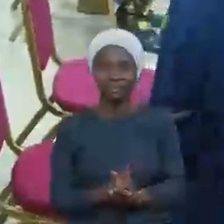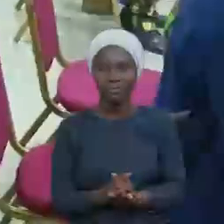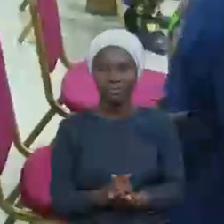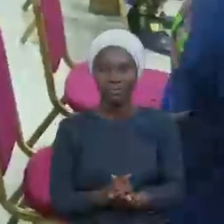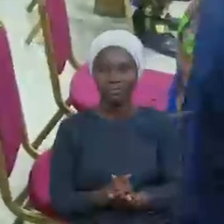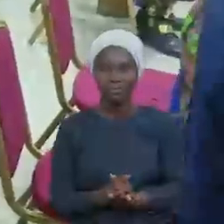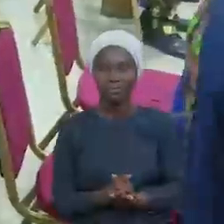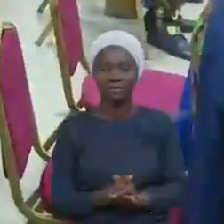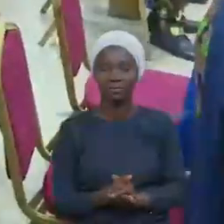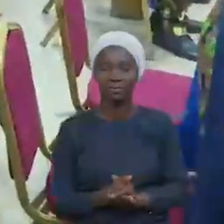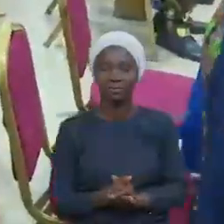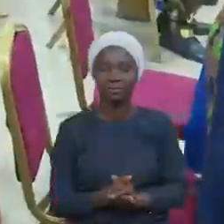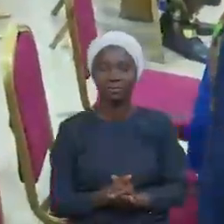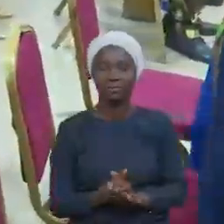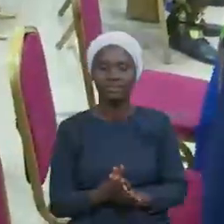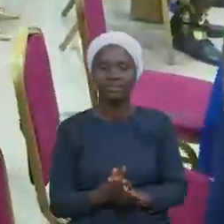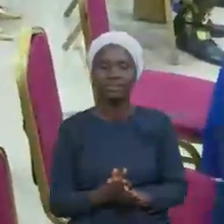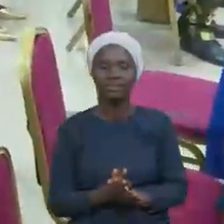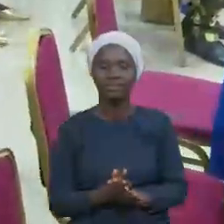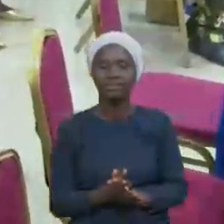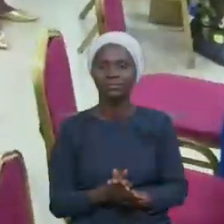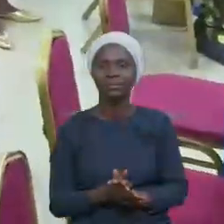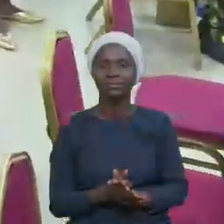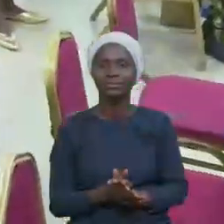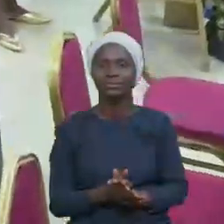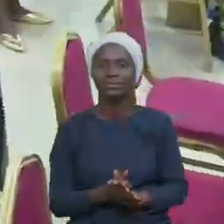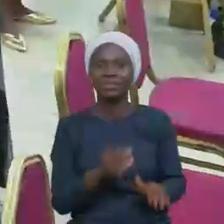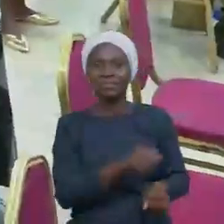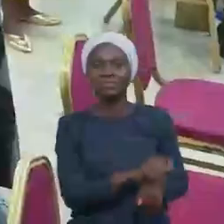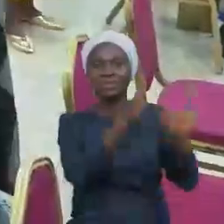Somebody there say, go mountain, go.